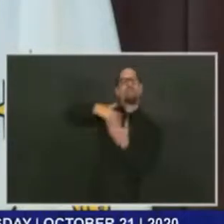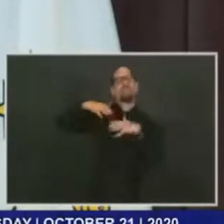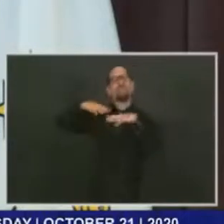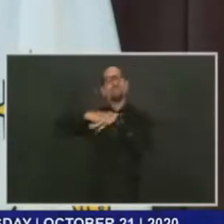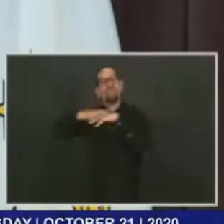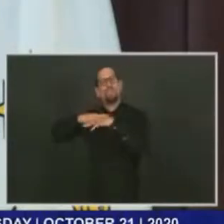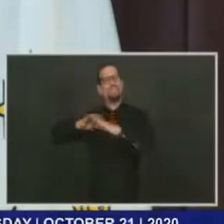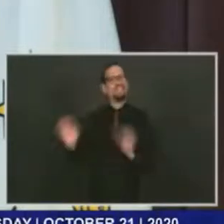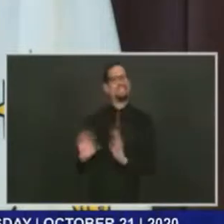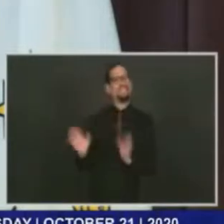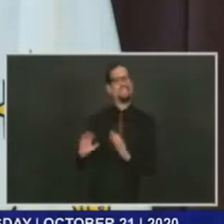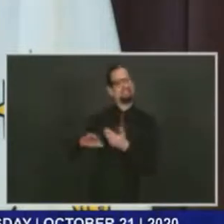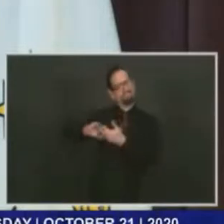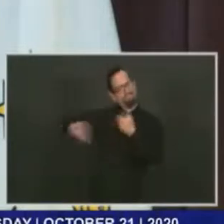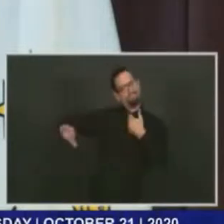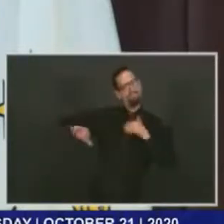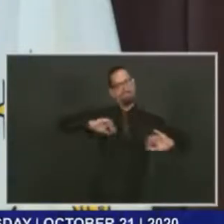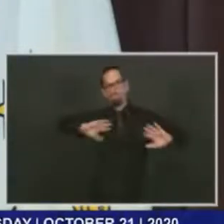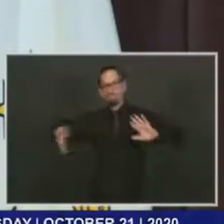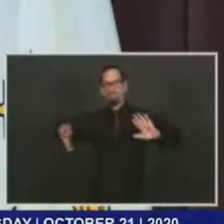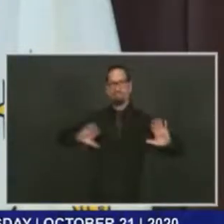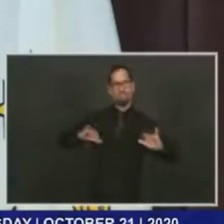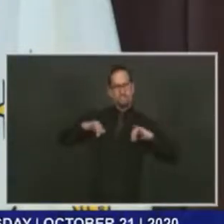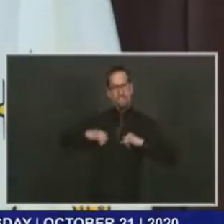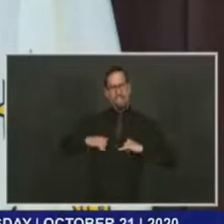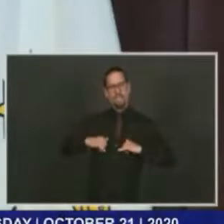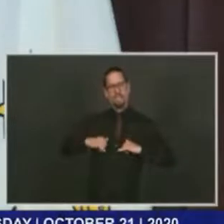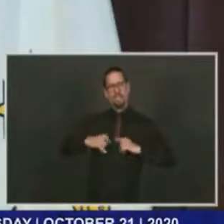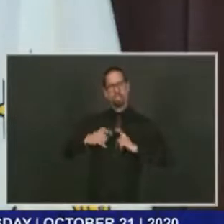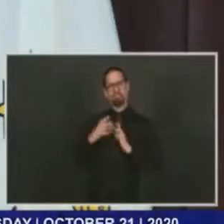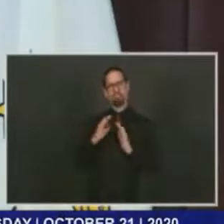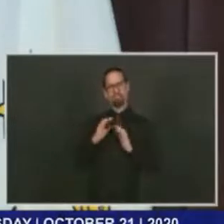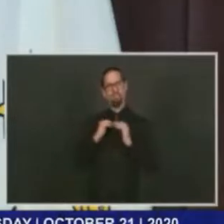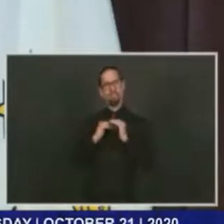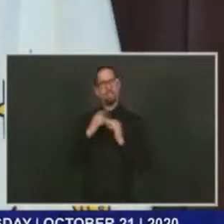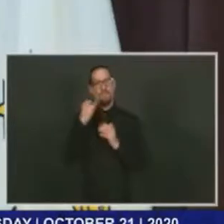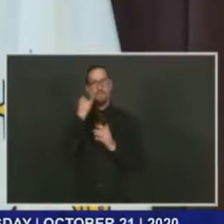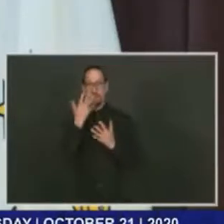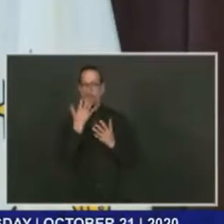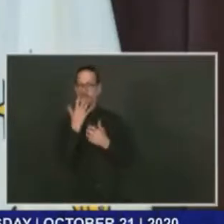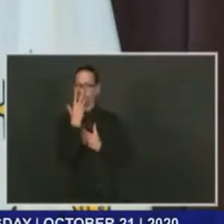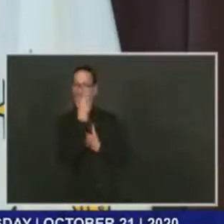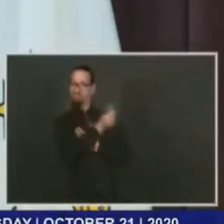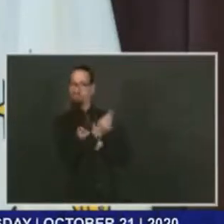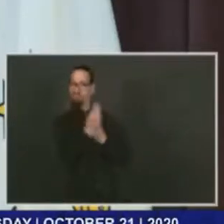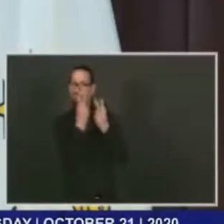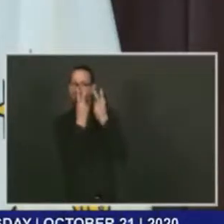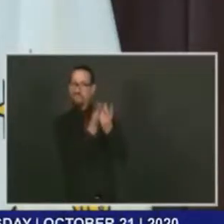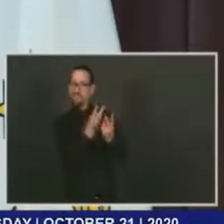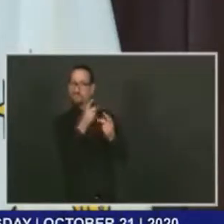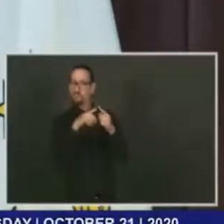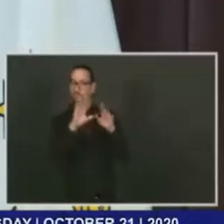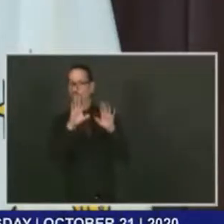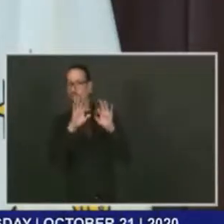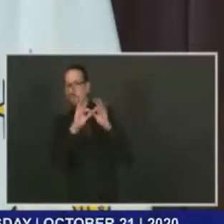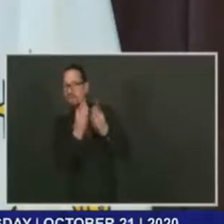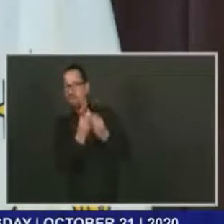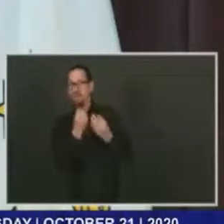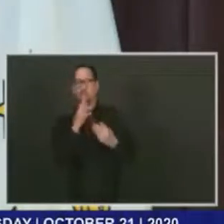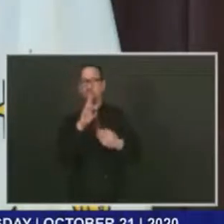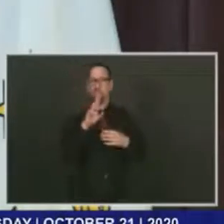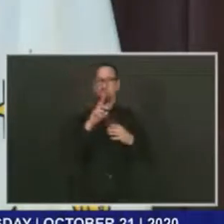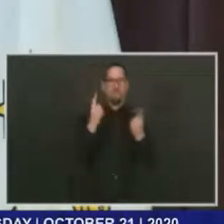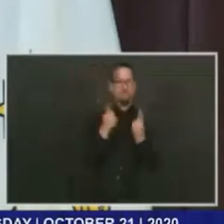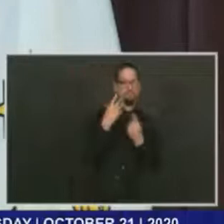see someone who lives outside of your household. Even at a small gathering event, we know it's less than 15.